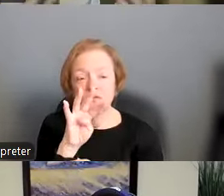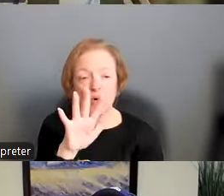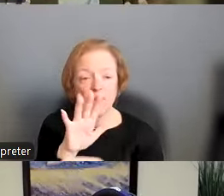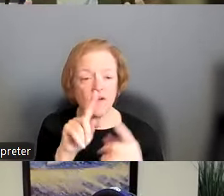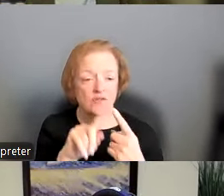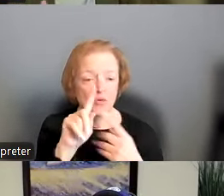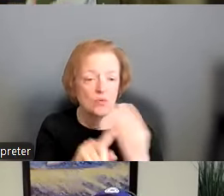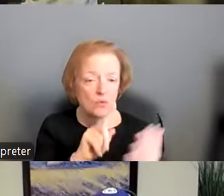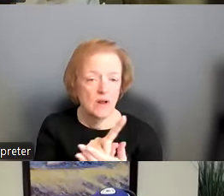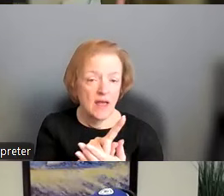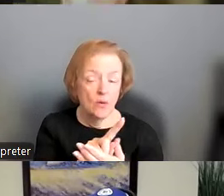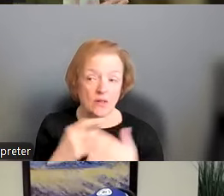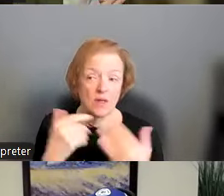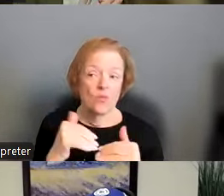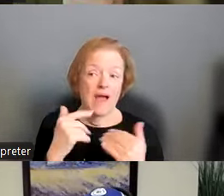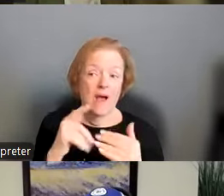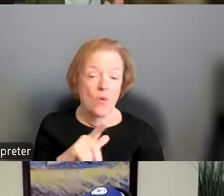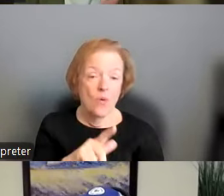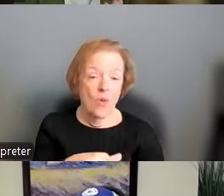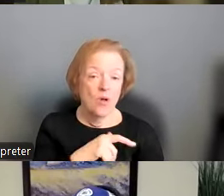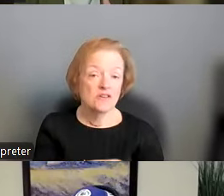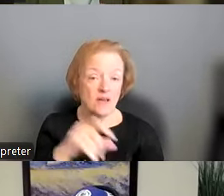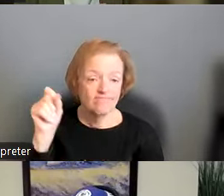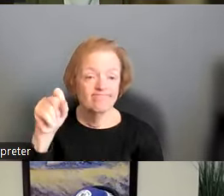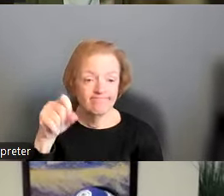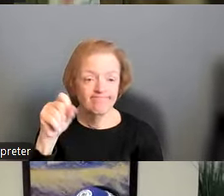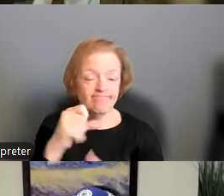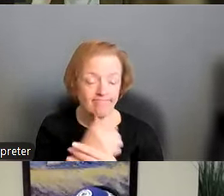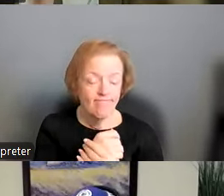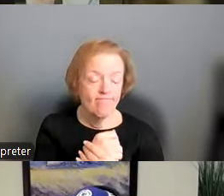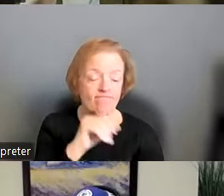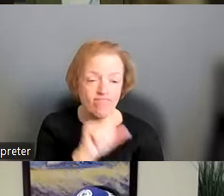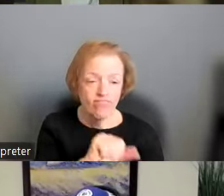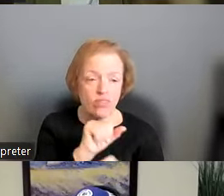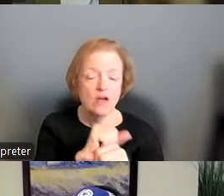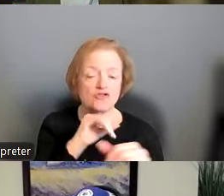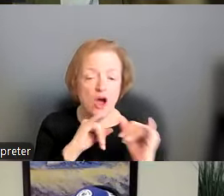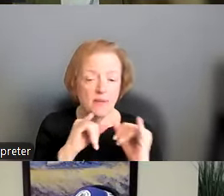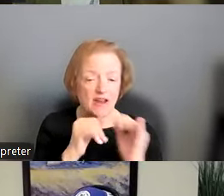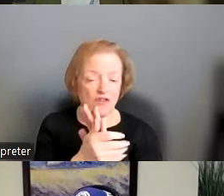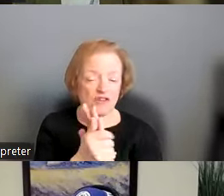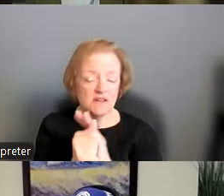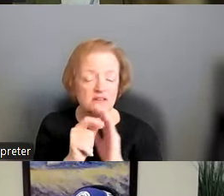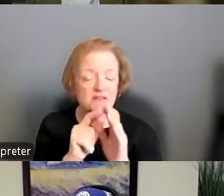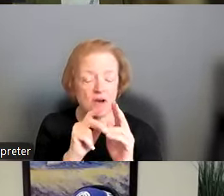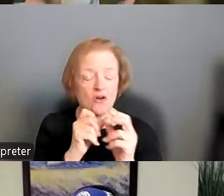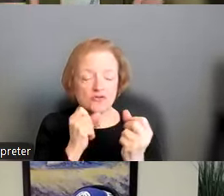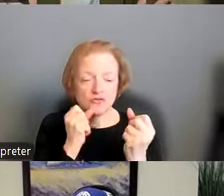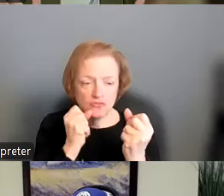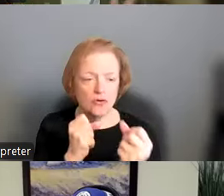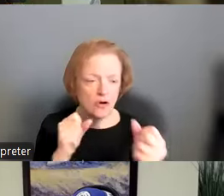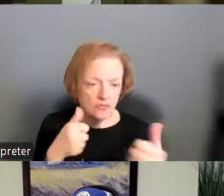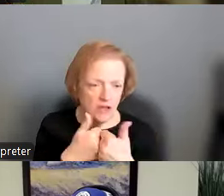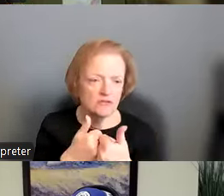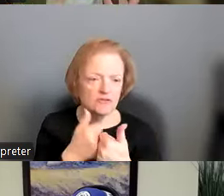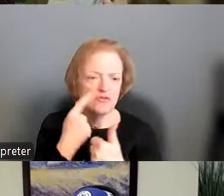people say, wow, that's a long time. And it is, but job interview skills are particularly challenging, especially for some